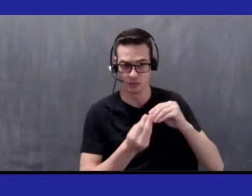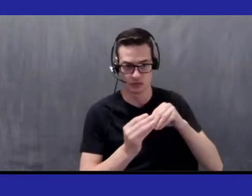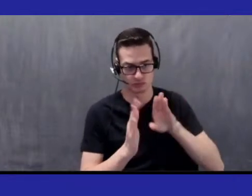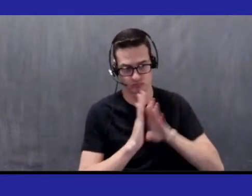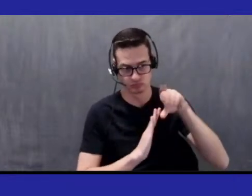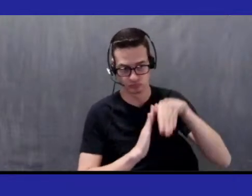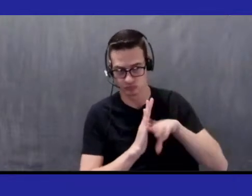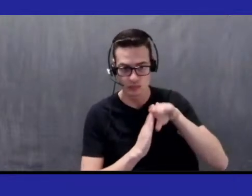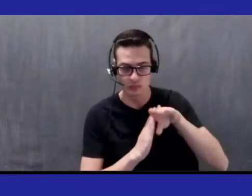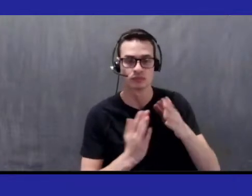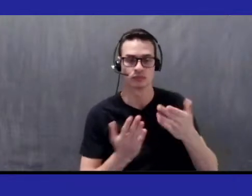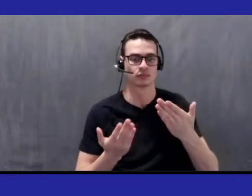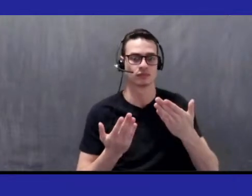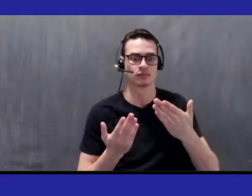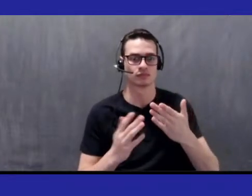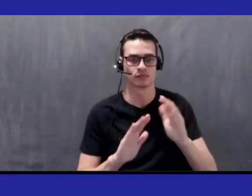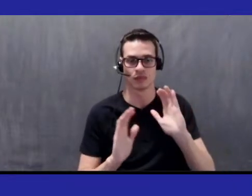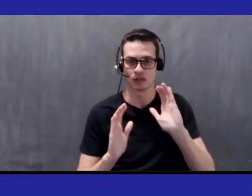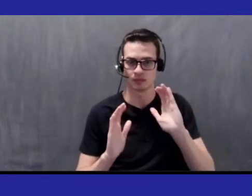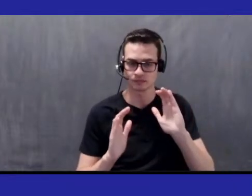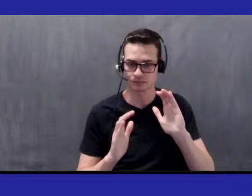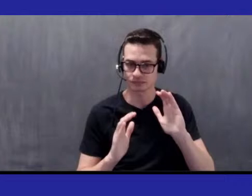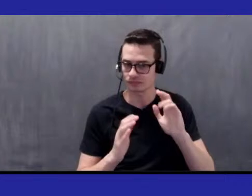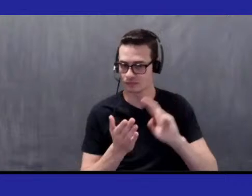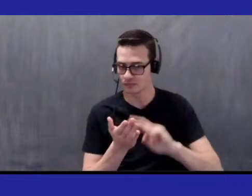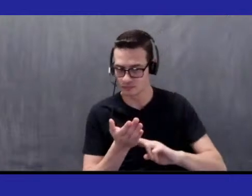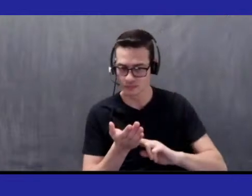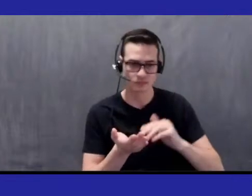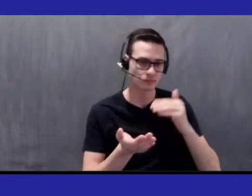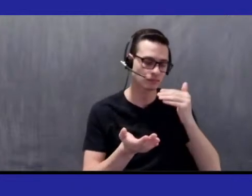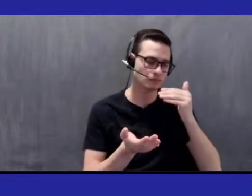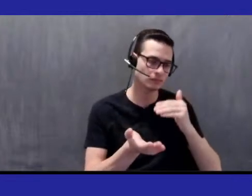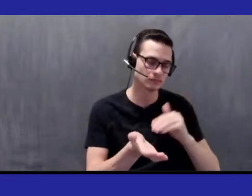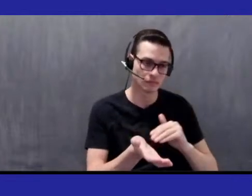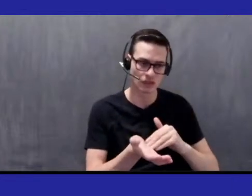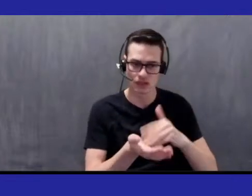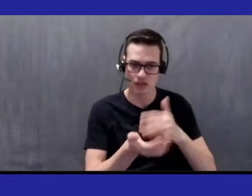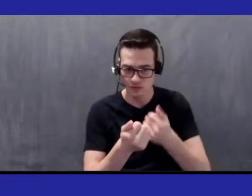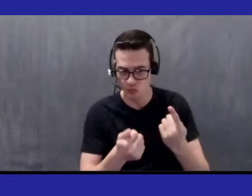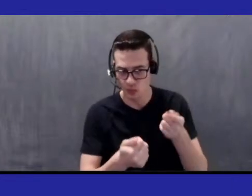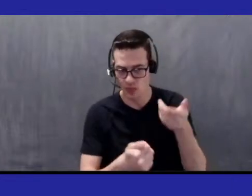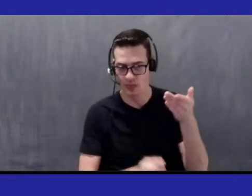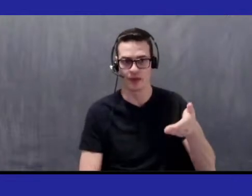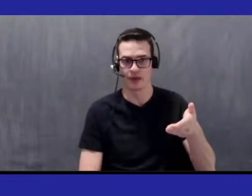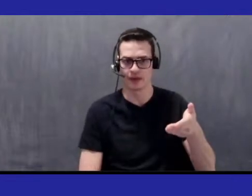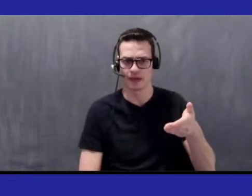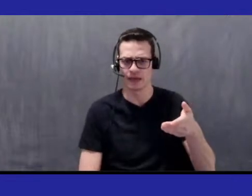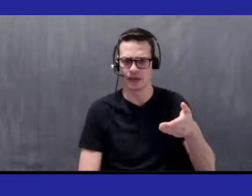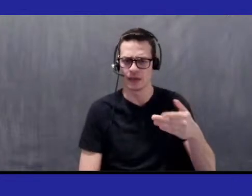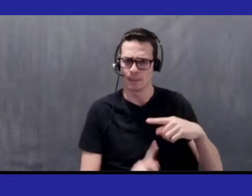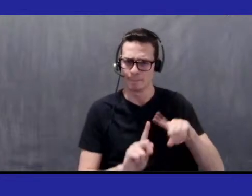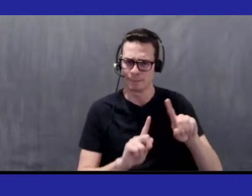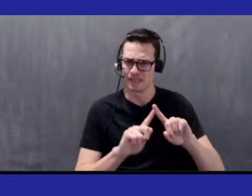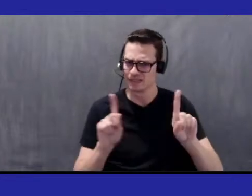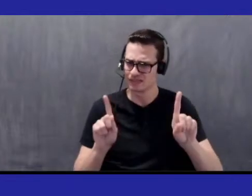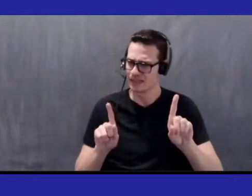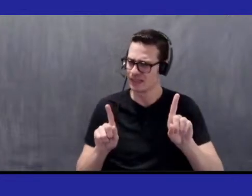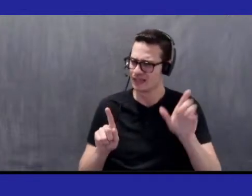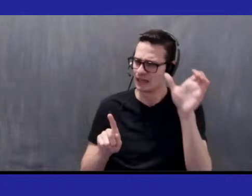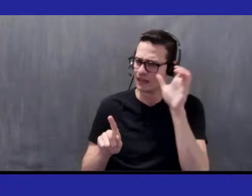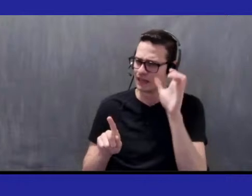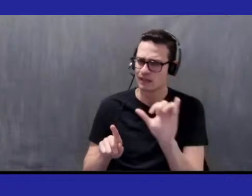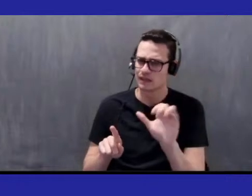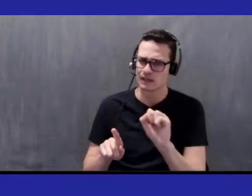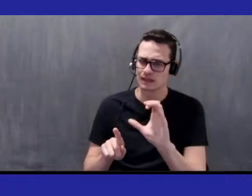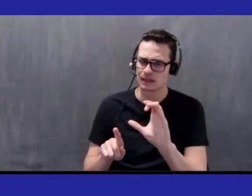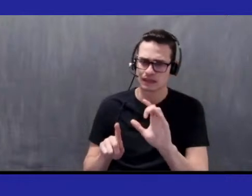clinic, nurses, doctors, everybody that is there, but somehow in sickle cell, it sounds like they're not from what you were describing, so I